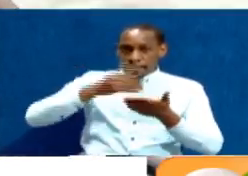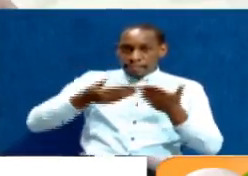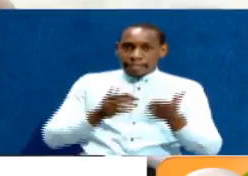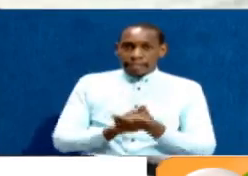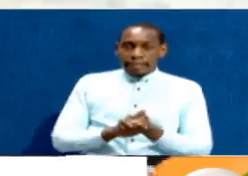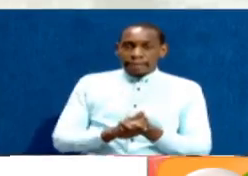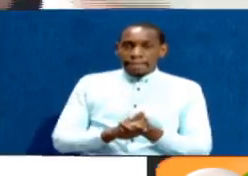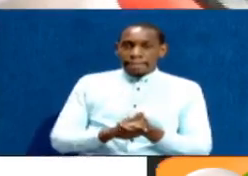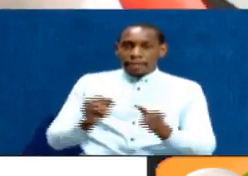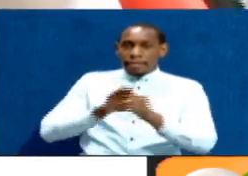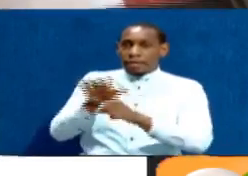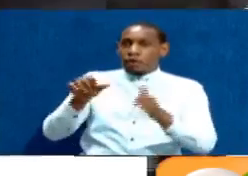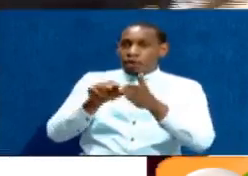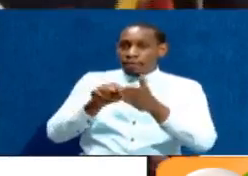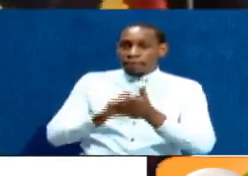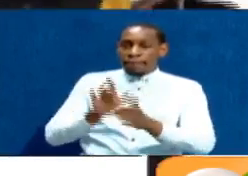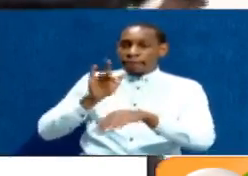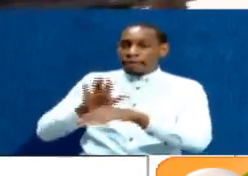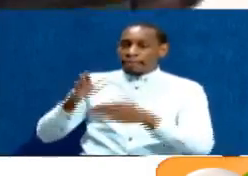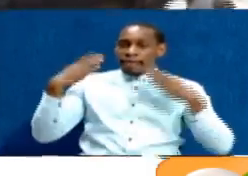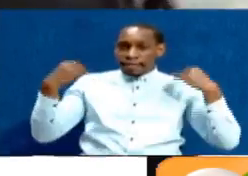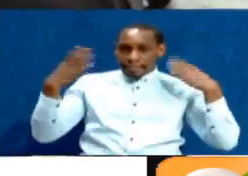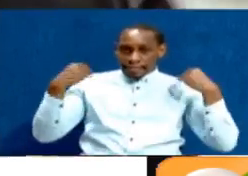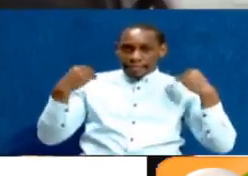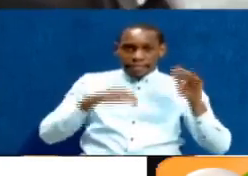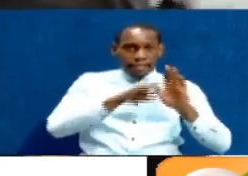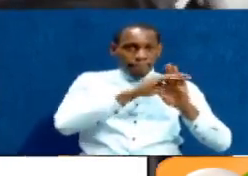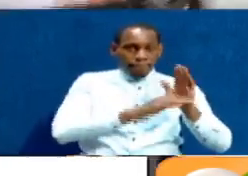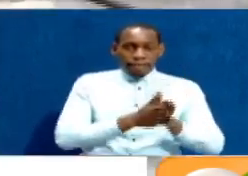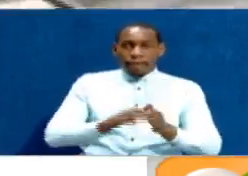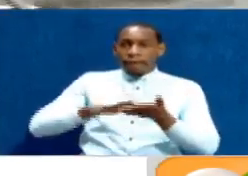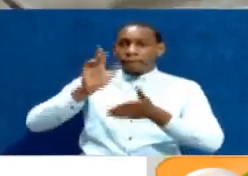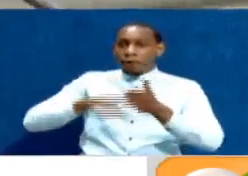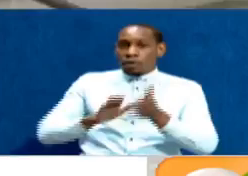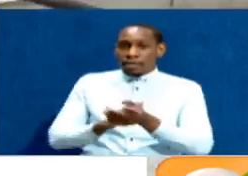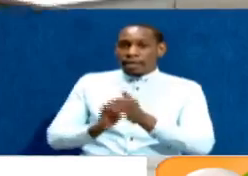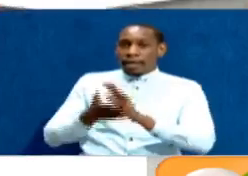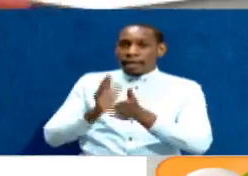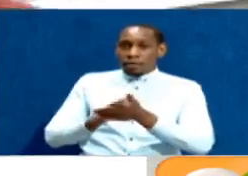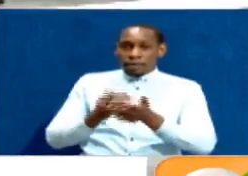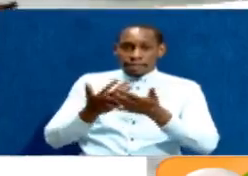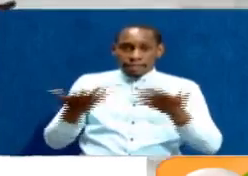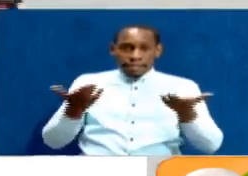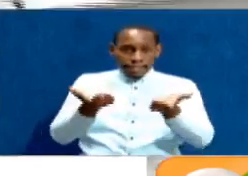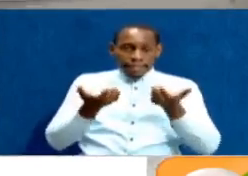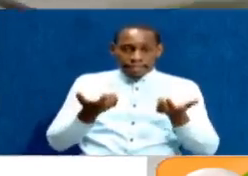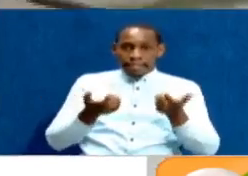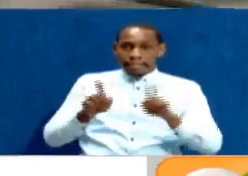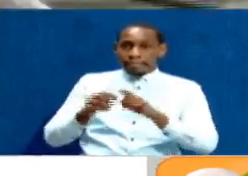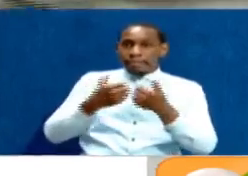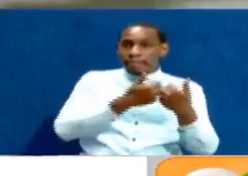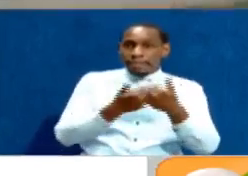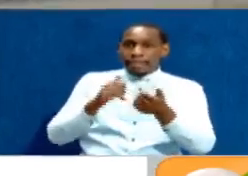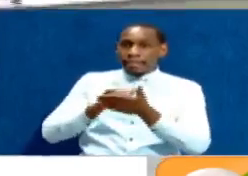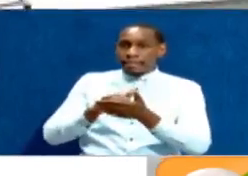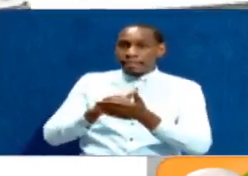The COVID-19 pandemic has affected her training sessions. On top of that, she lacks proper equipment. These are some of the